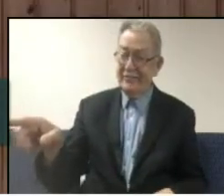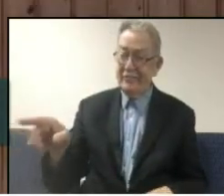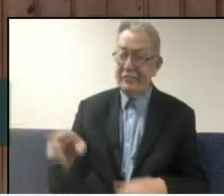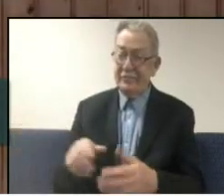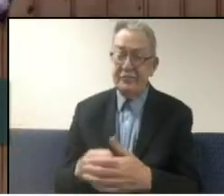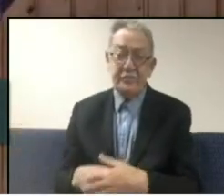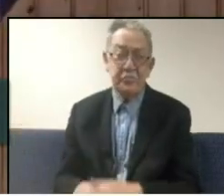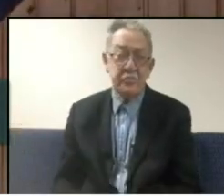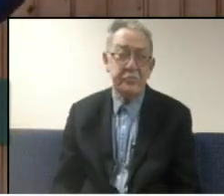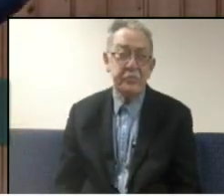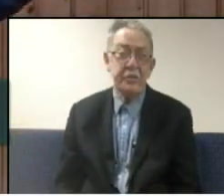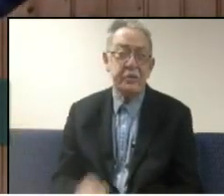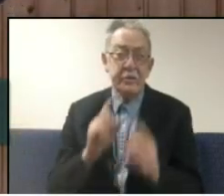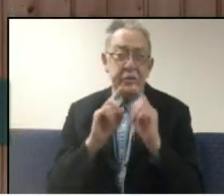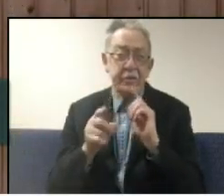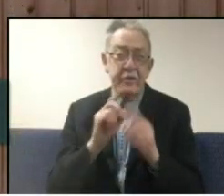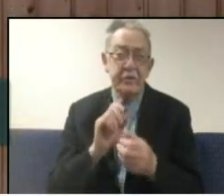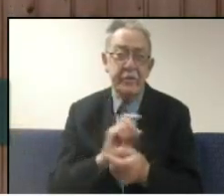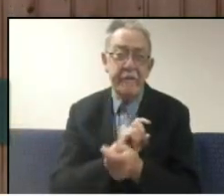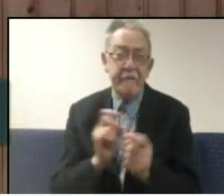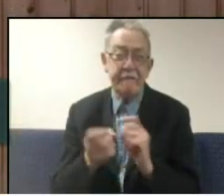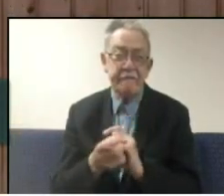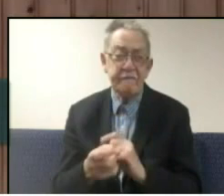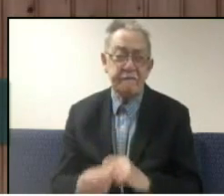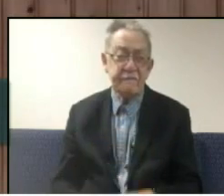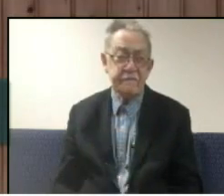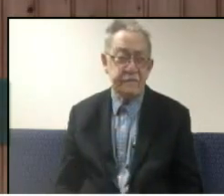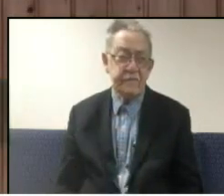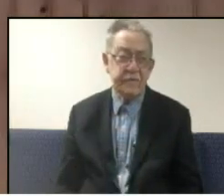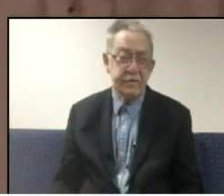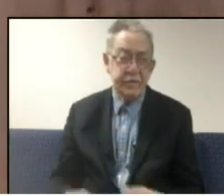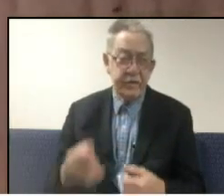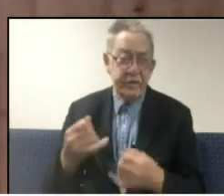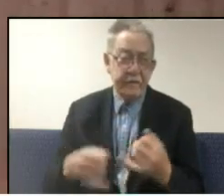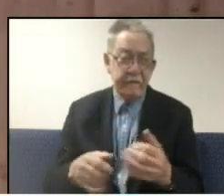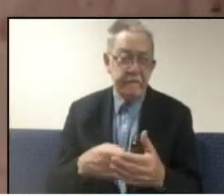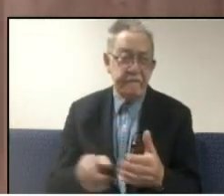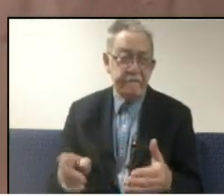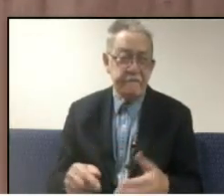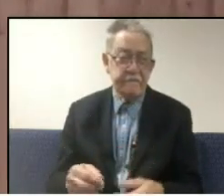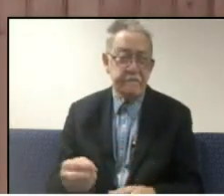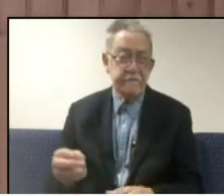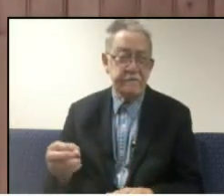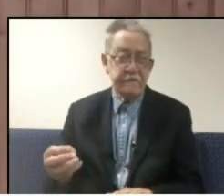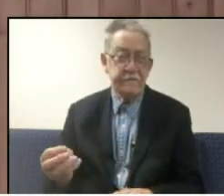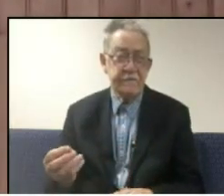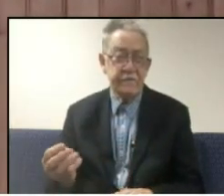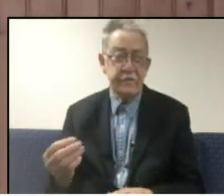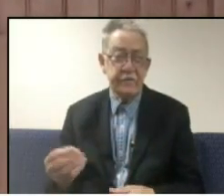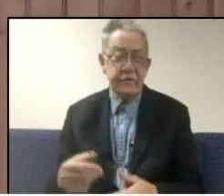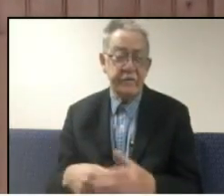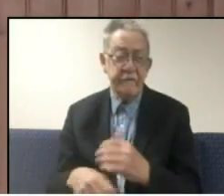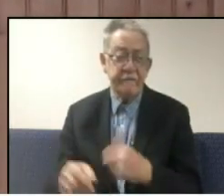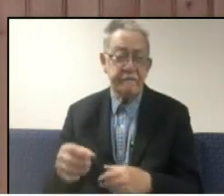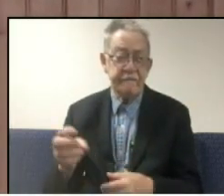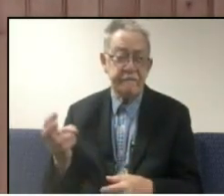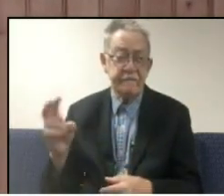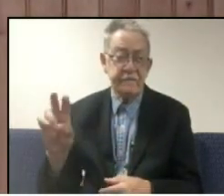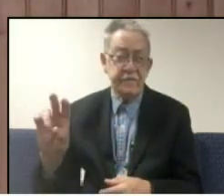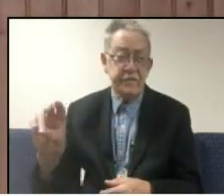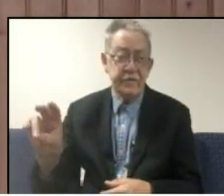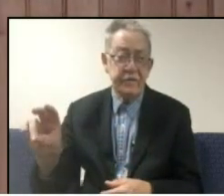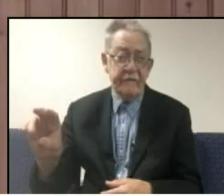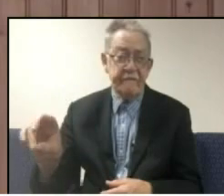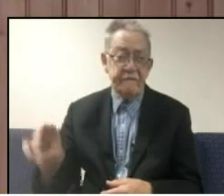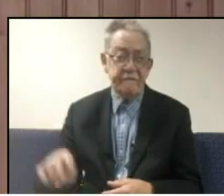talking about his transformation in Galatians 1. We're going to pick up that last phrase of verse 16 and look at 17. He says, I did